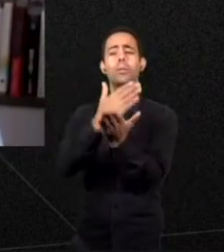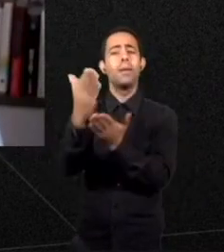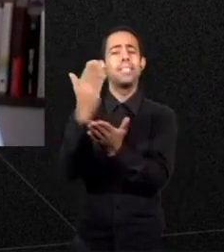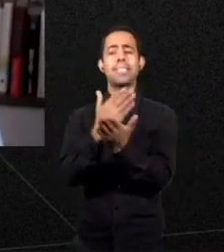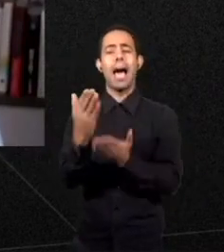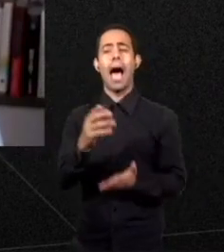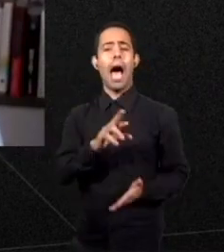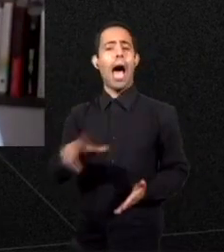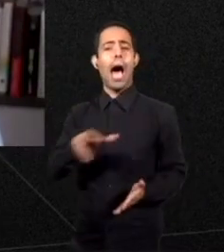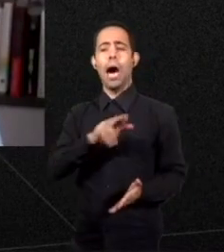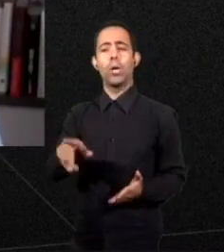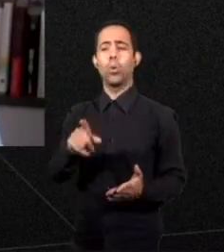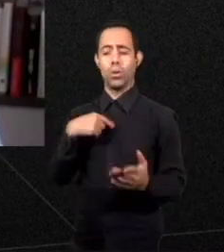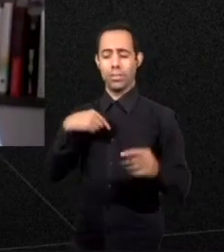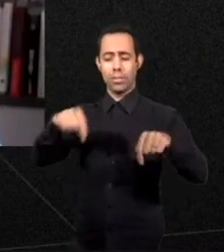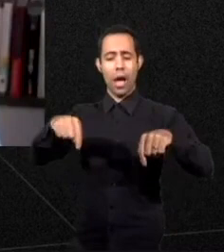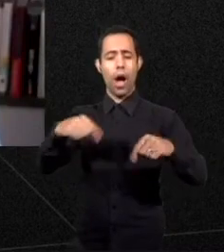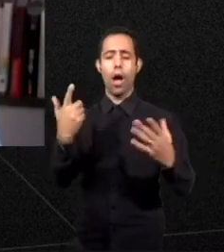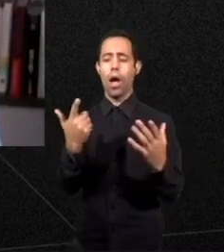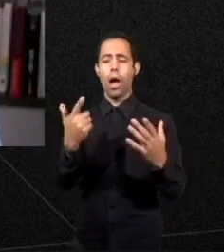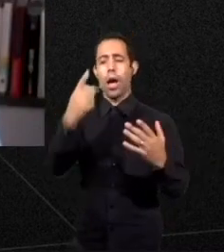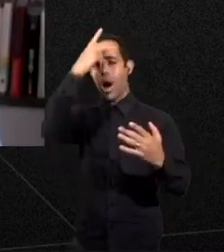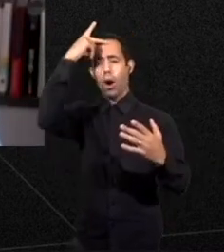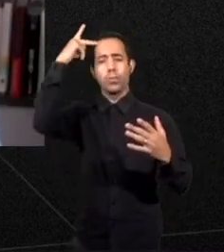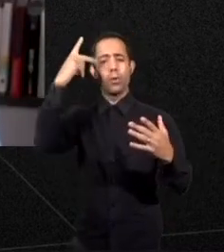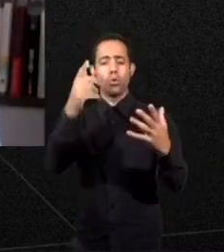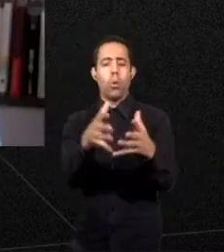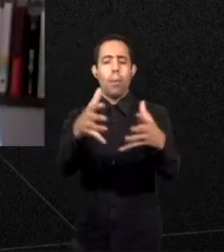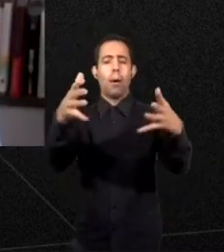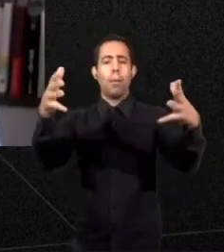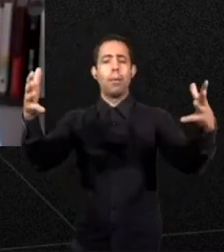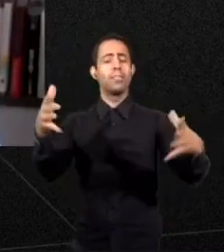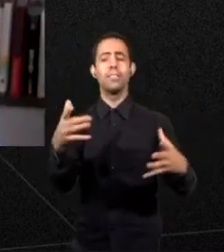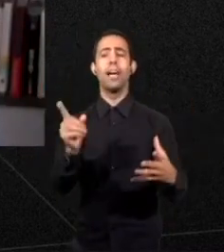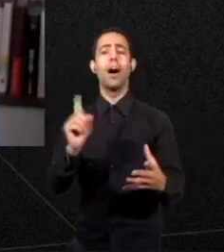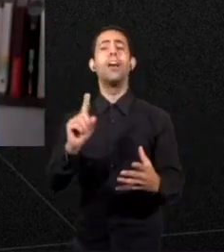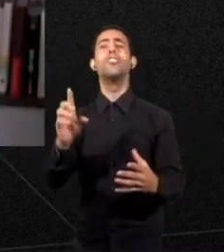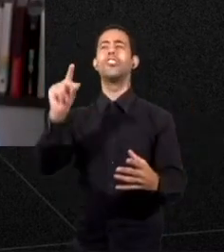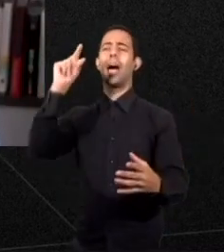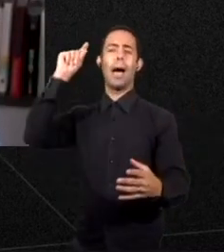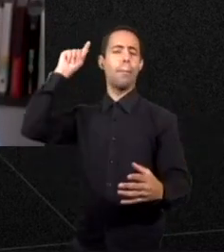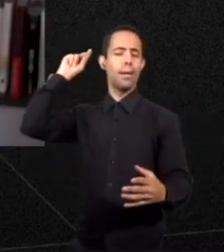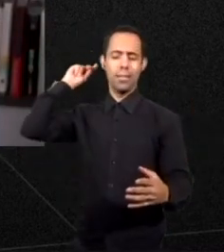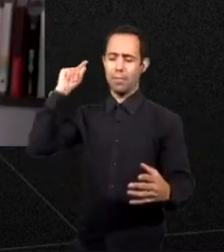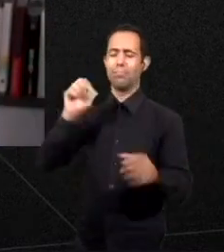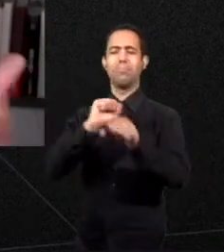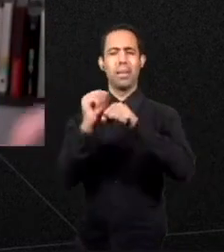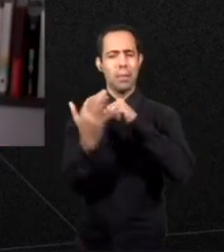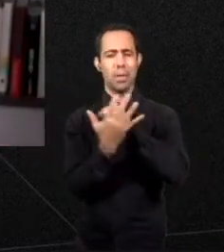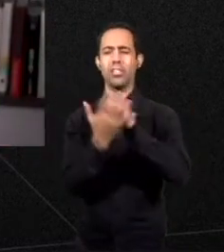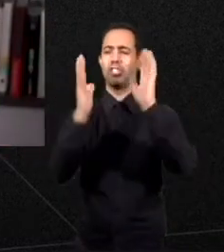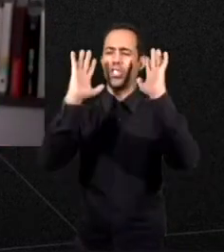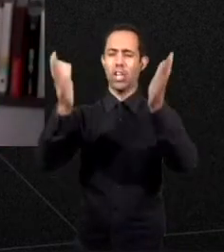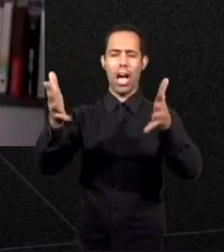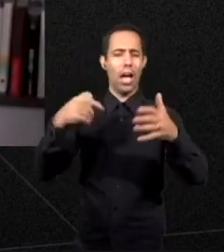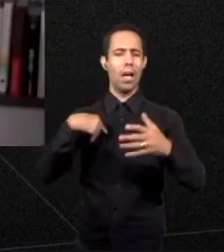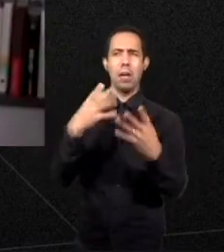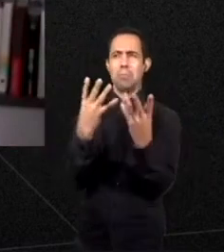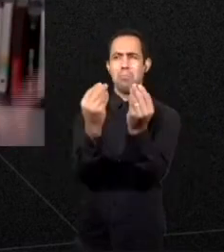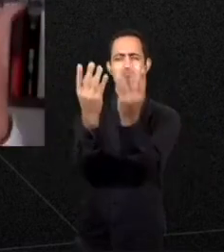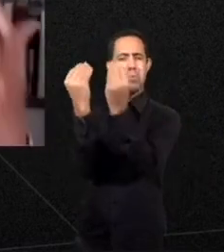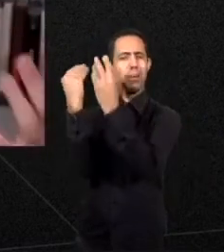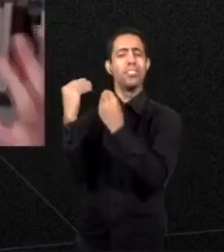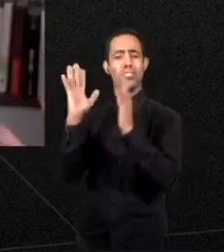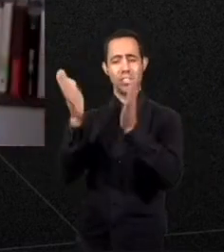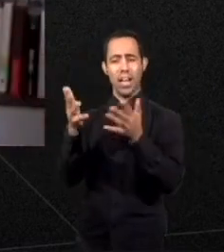globalization. They have been here for thousands of years before. Again, the example of the Black Death, it was